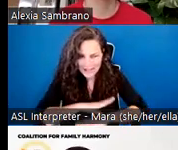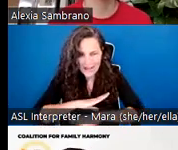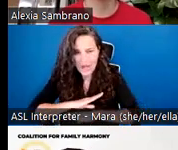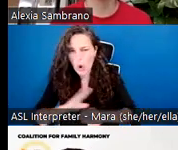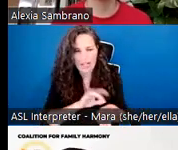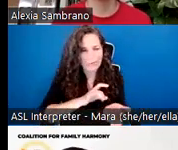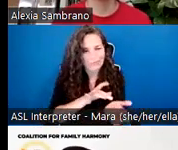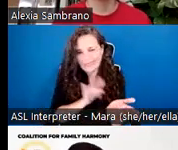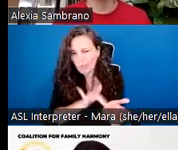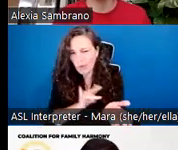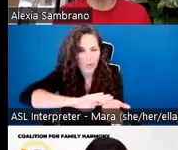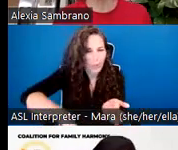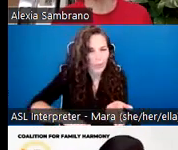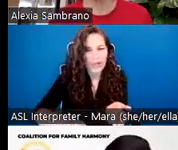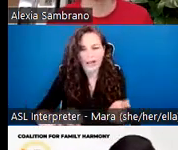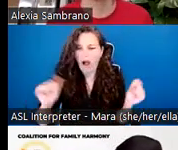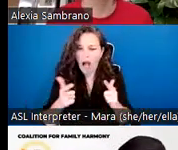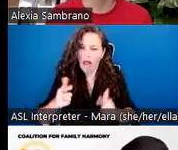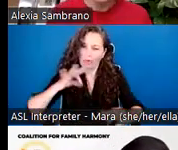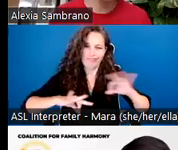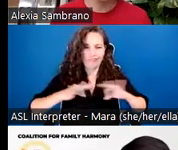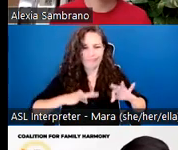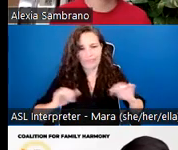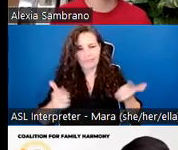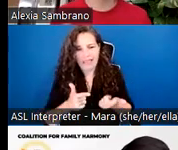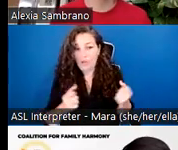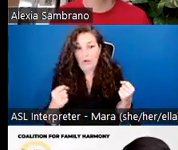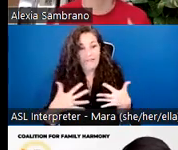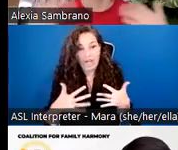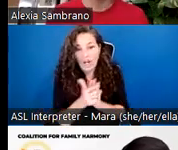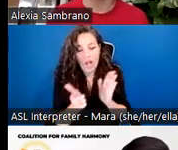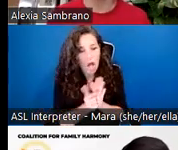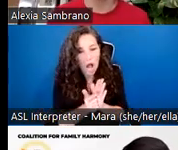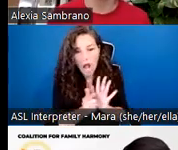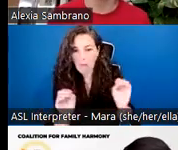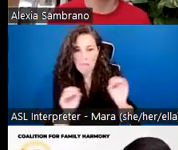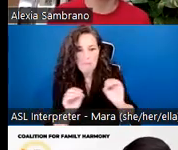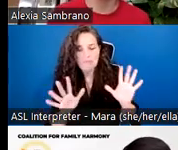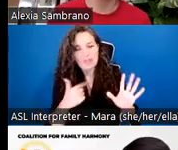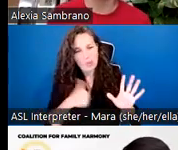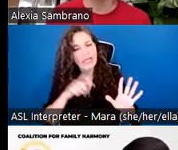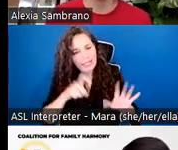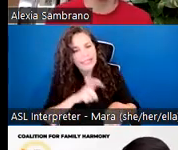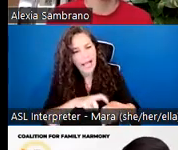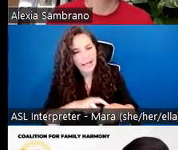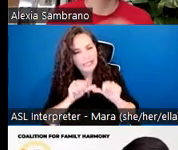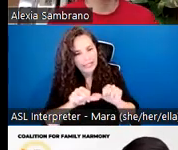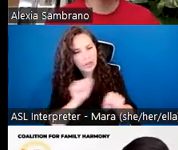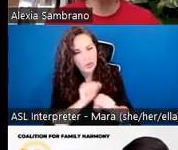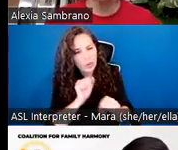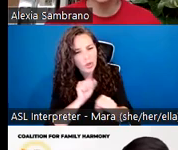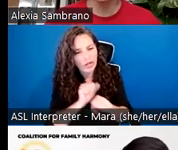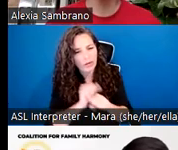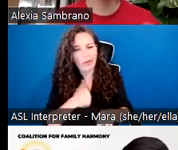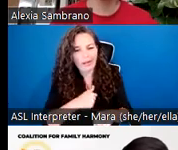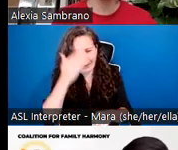enforcement or criminal justice figures. We also know that it's going to take some time to work through this, but that's why we're doing the work that we do. So thank you all